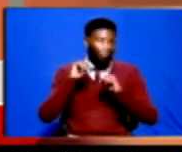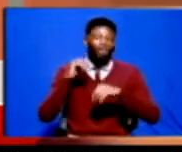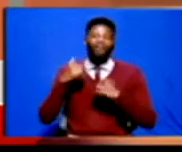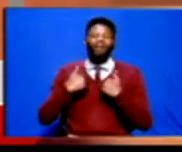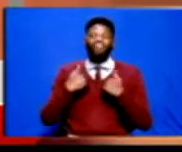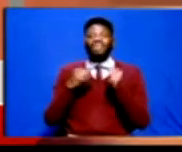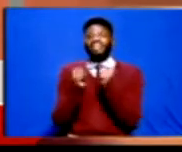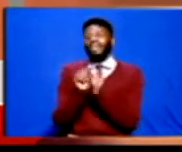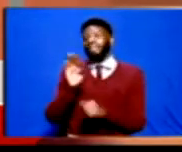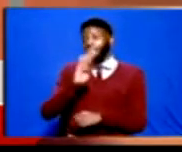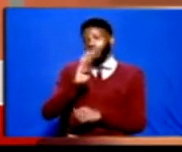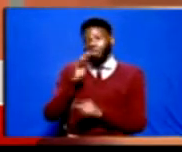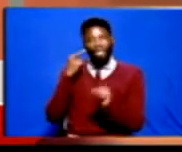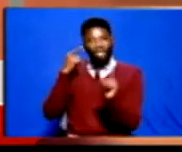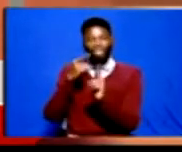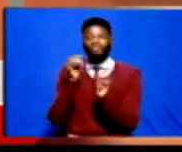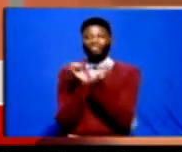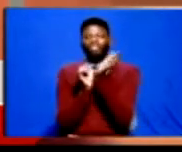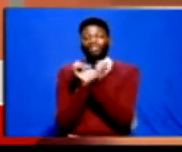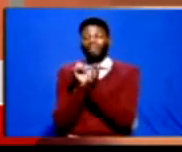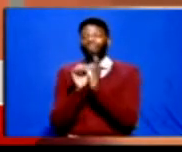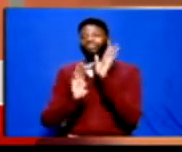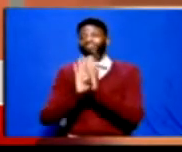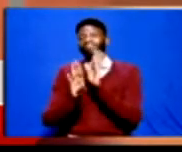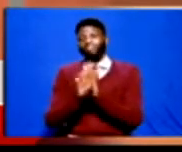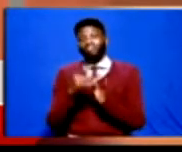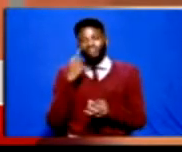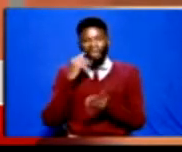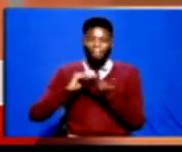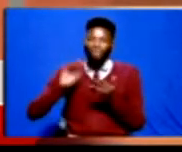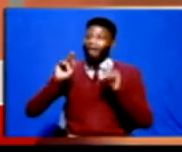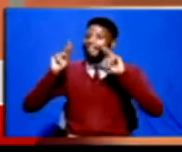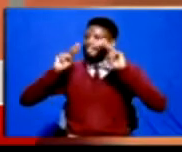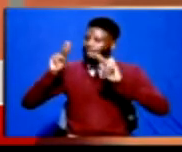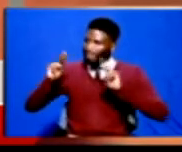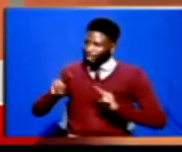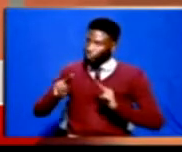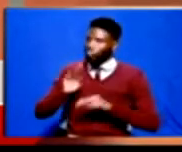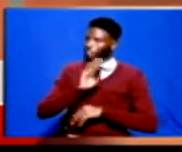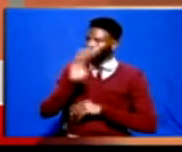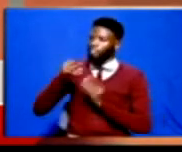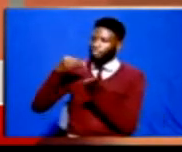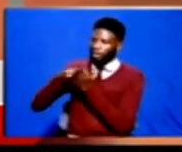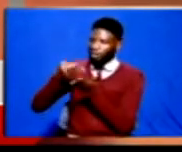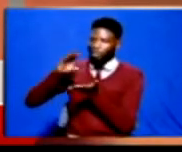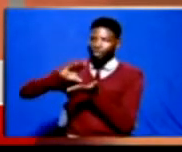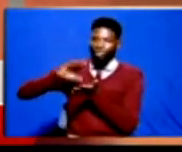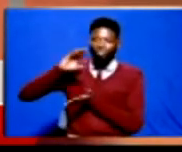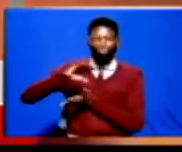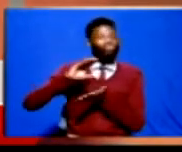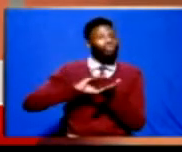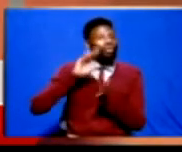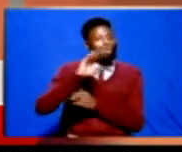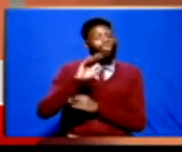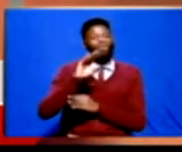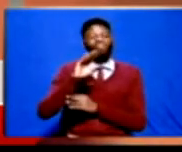for geothermal development. I mean, much of the international finance organizations are moving